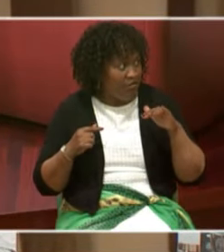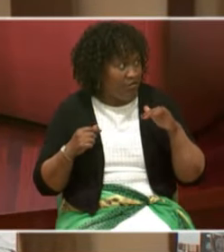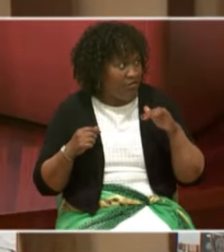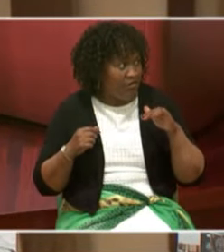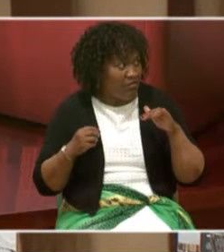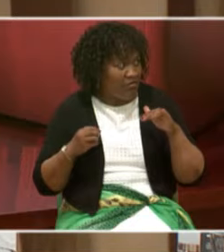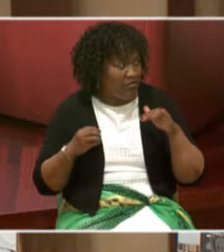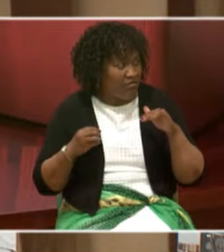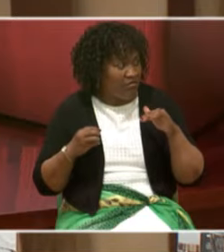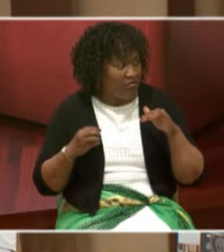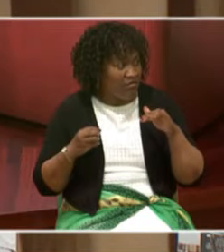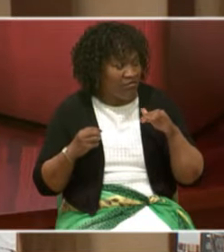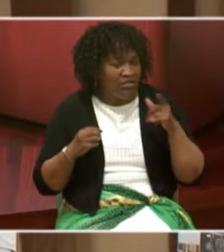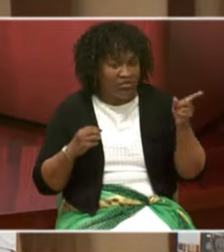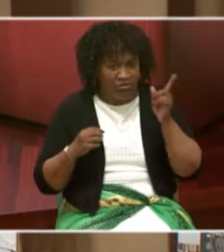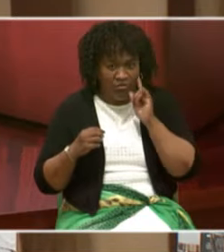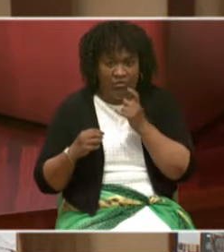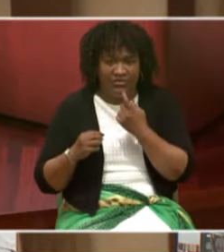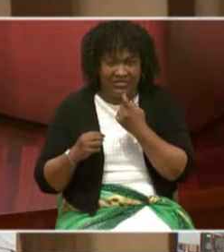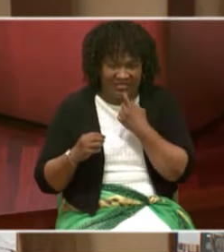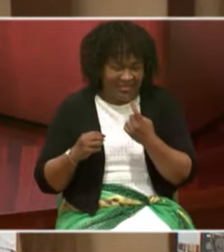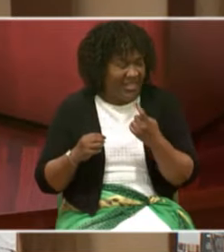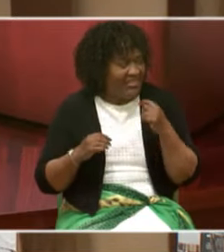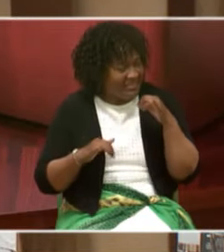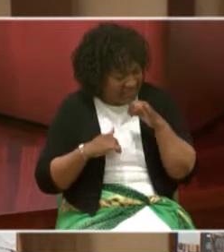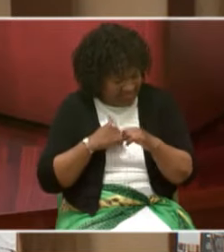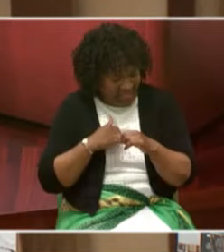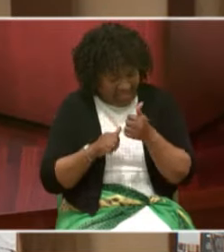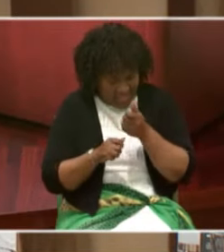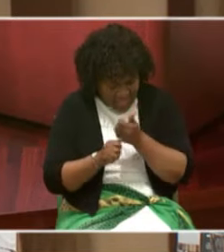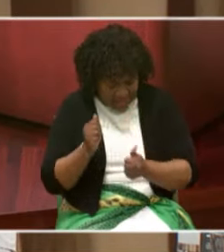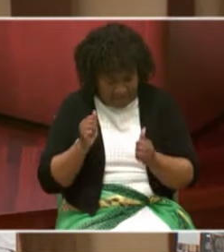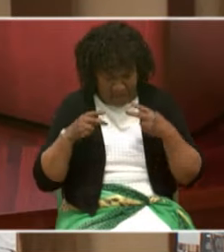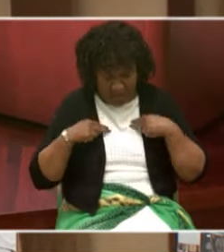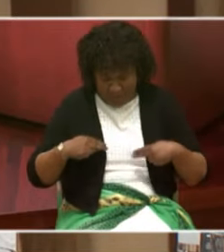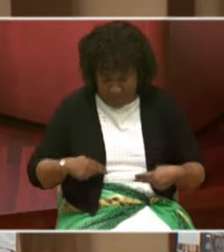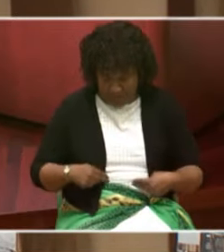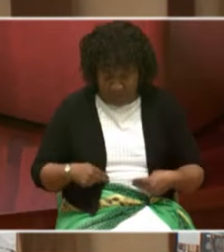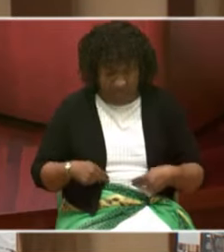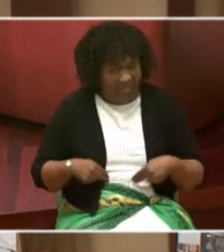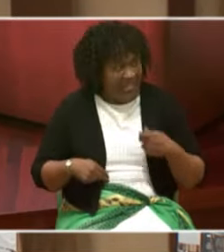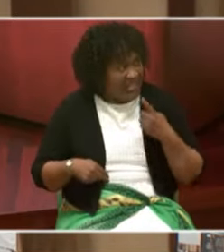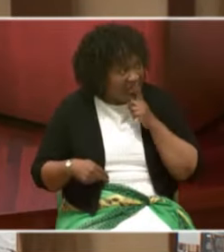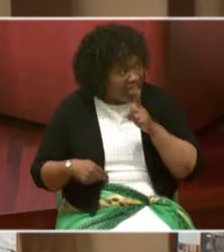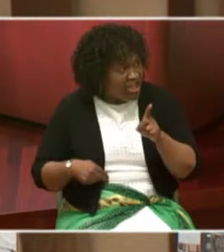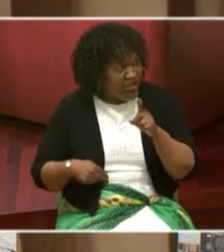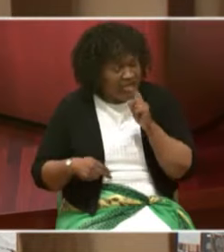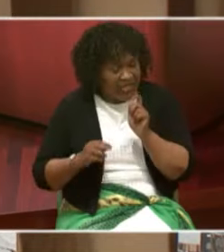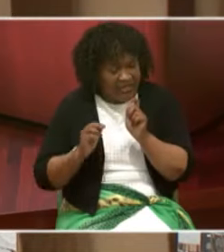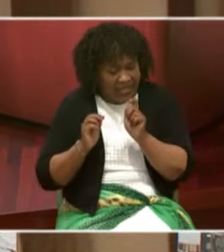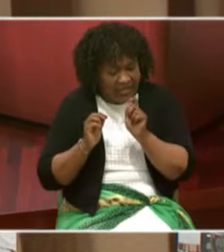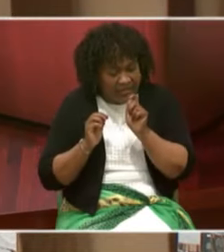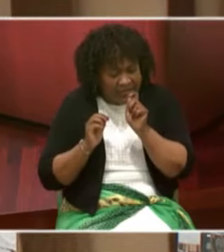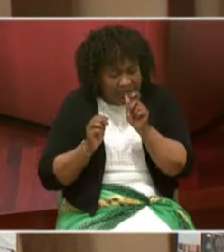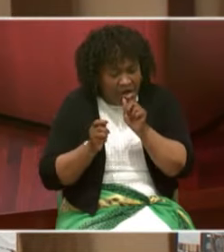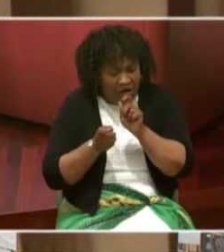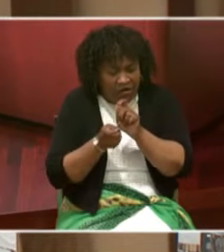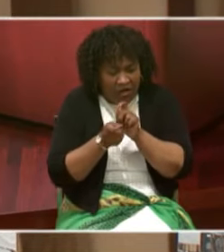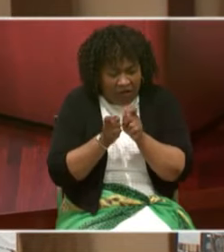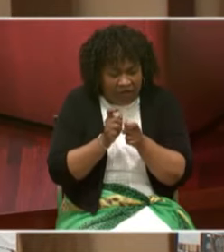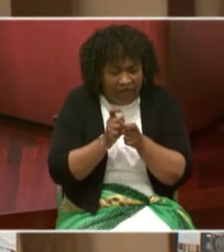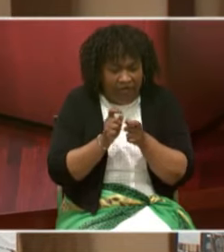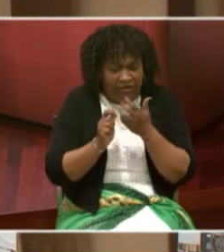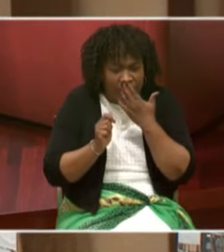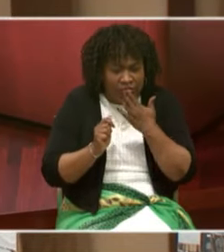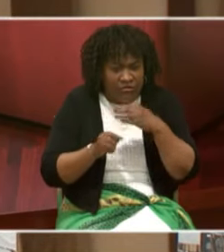badge. I'm not worthy of accepting your badge. He said, I want you to have my badge. He took it off. He gave it to